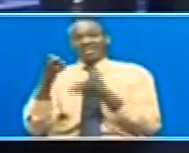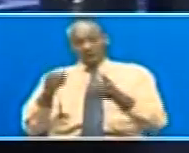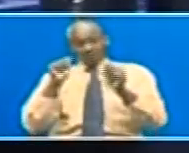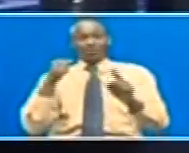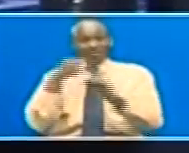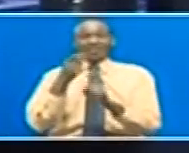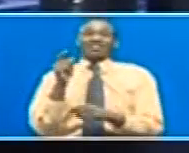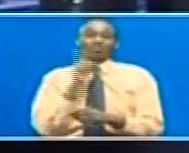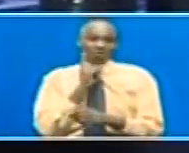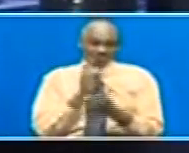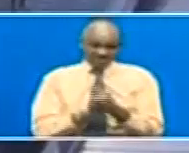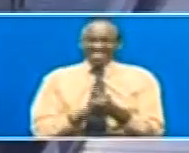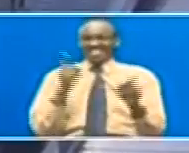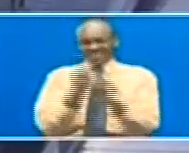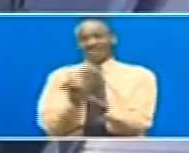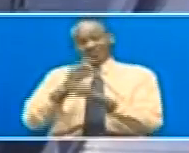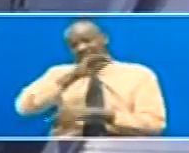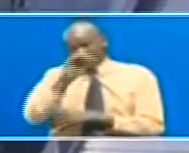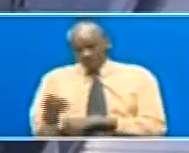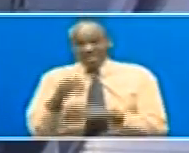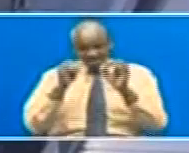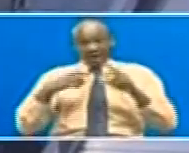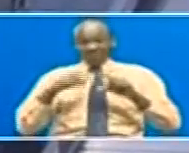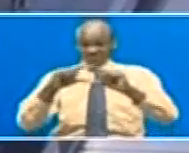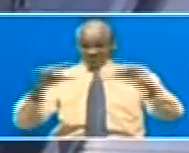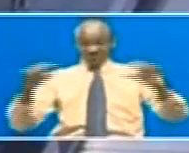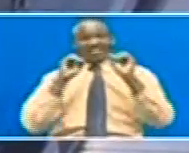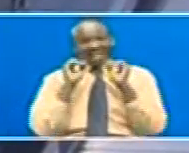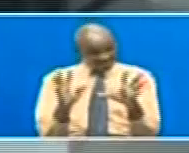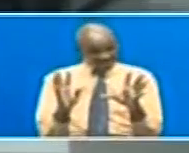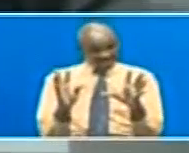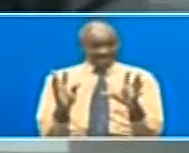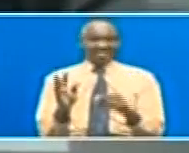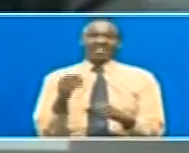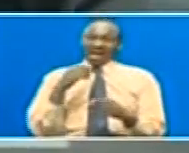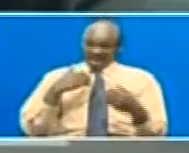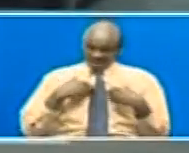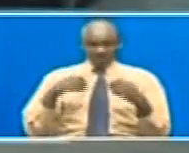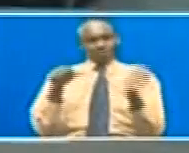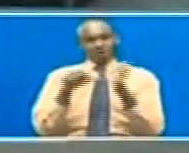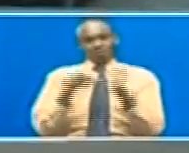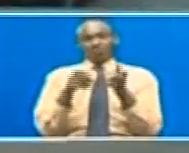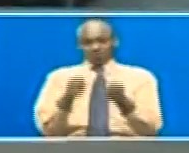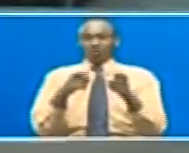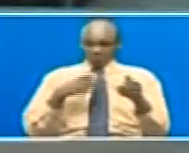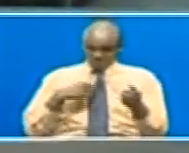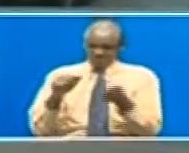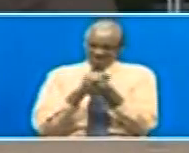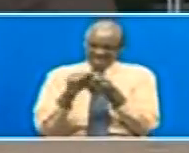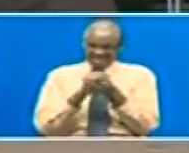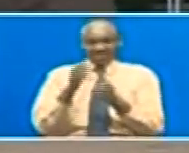impact. Kenyans across major towns lacking digital set-top boxes in the country faced television blackout from Friday